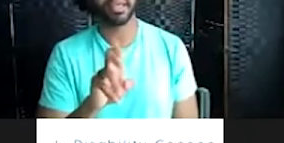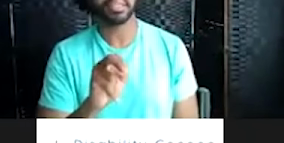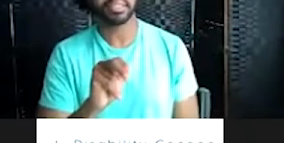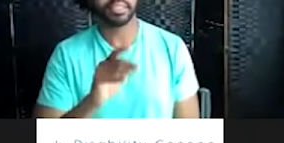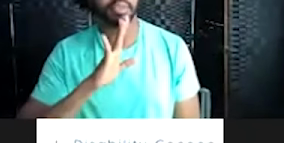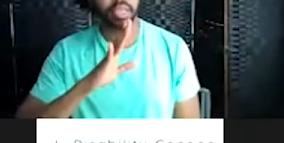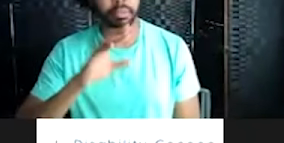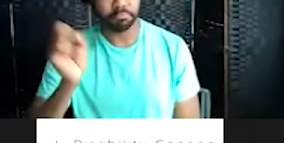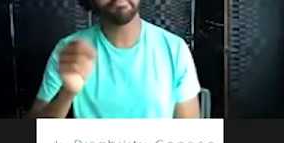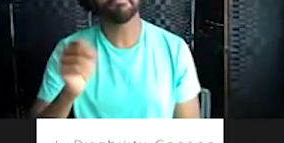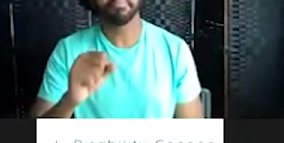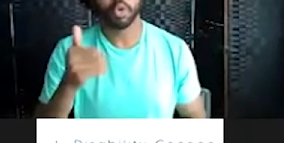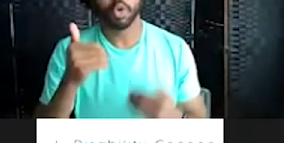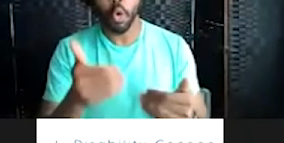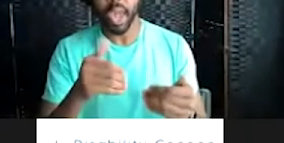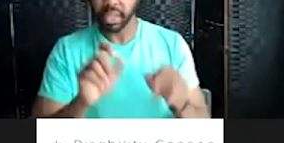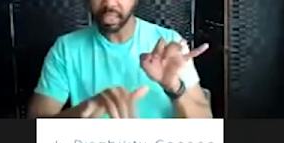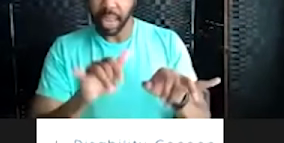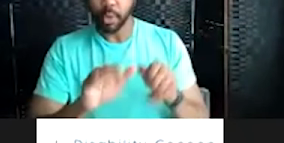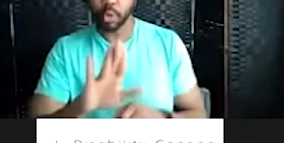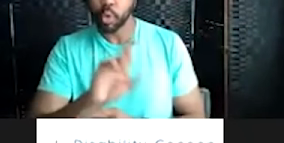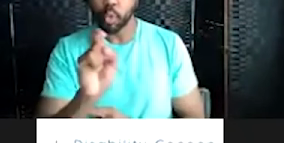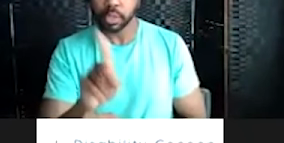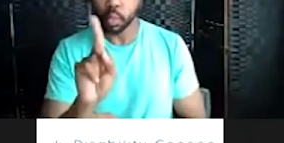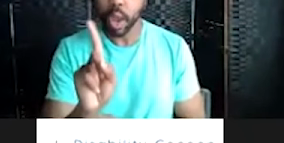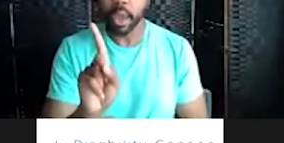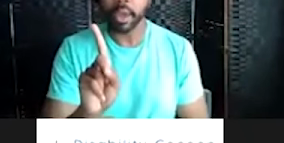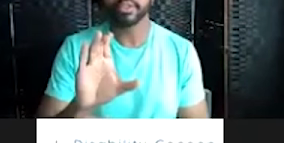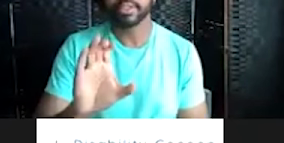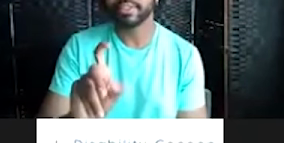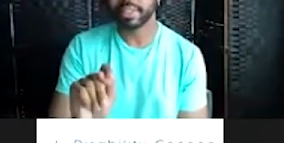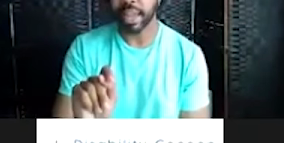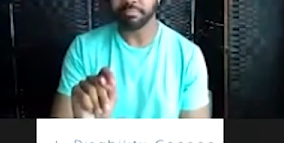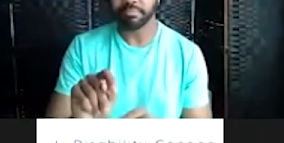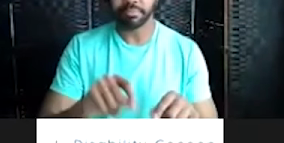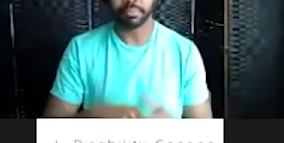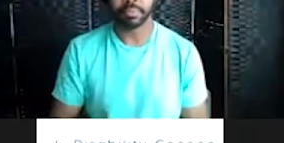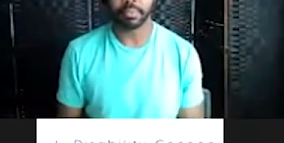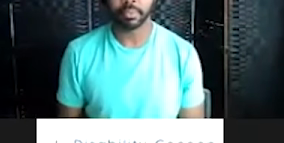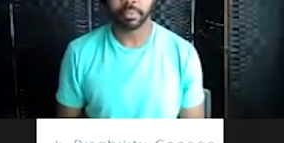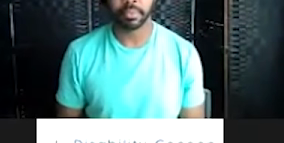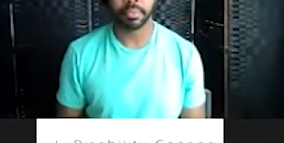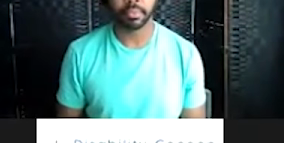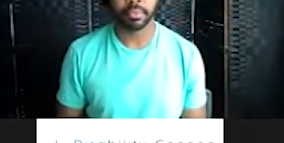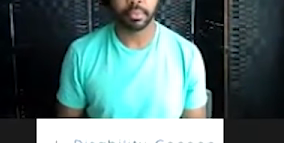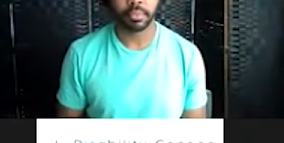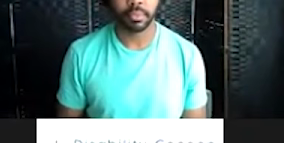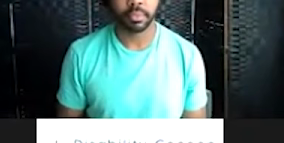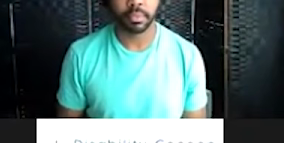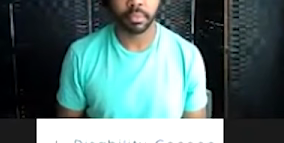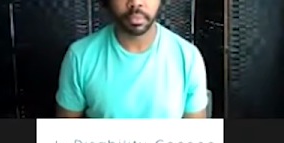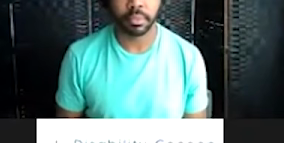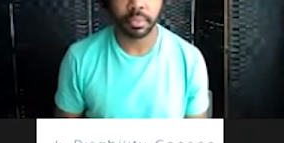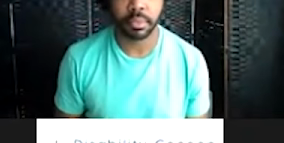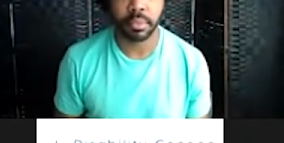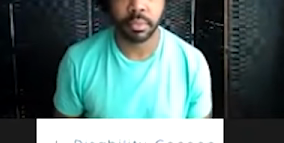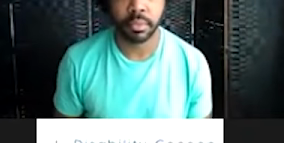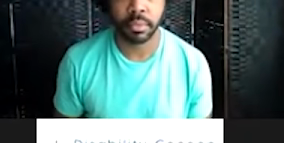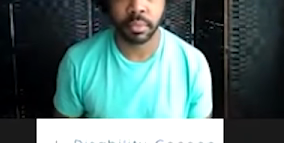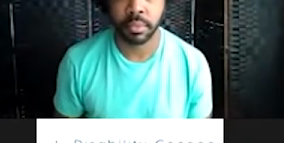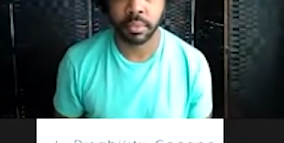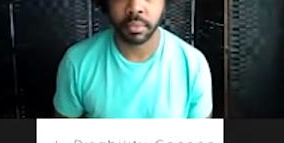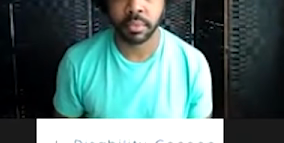and here comes the presentation. Hello, my name is Connie Harrington. My name is Richard Harrington. And we are the founders